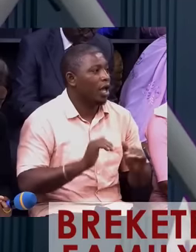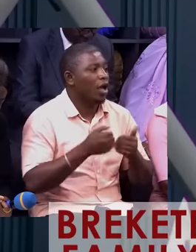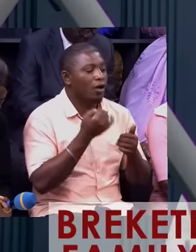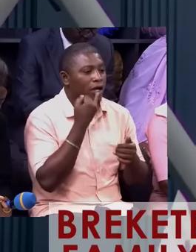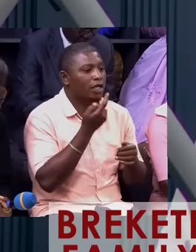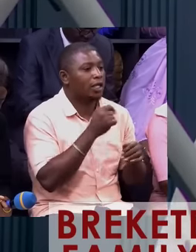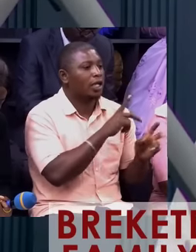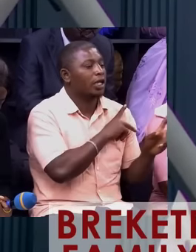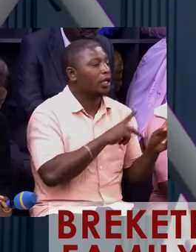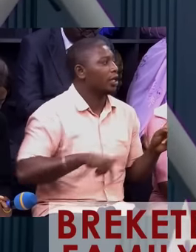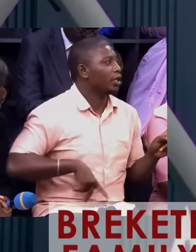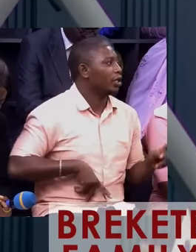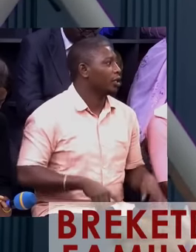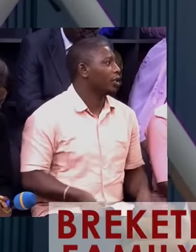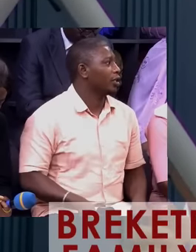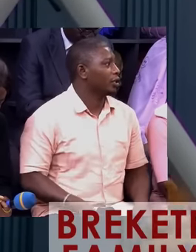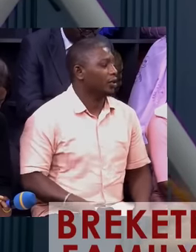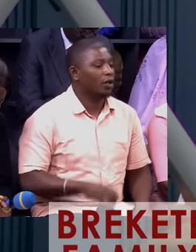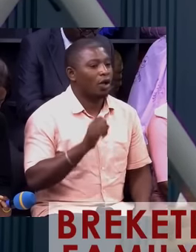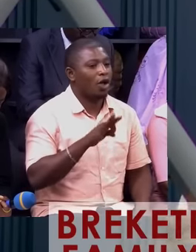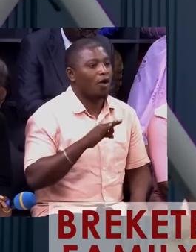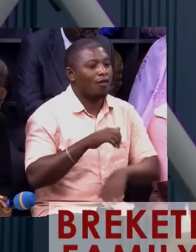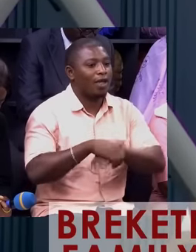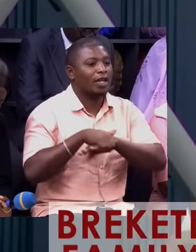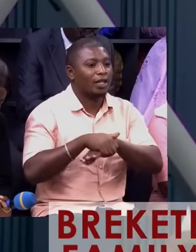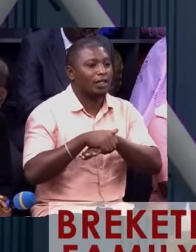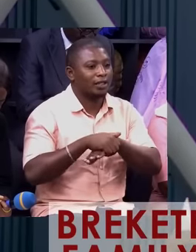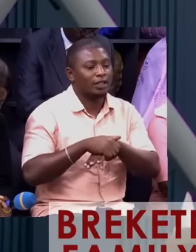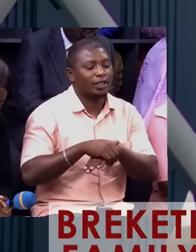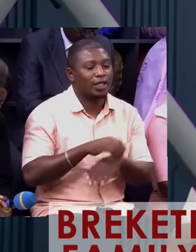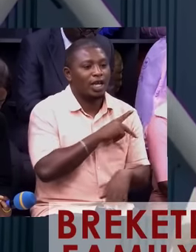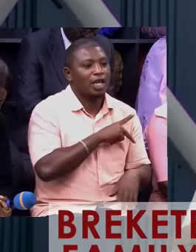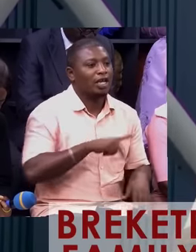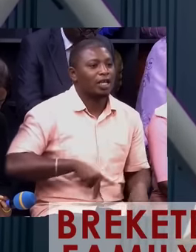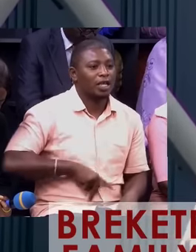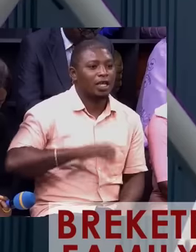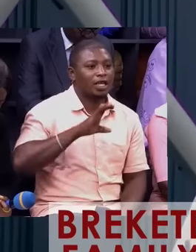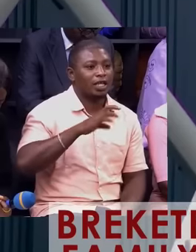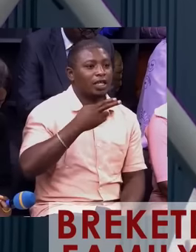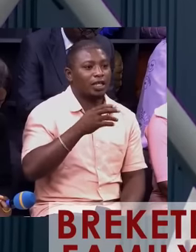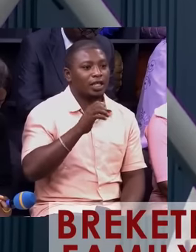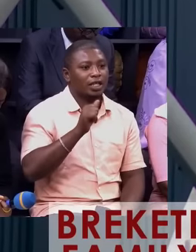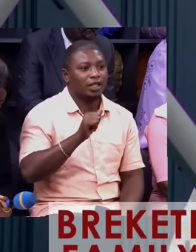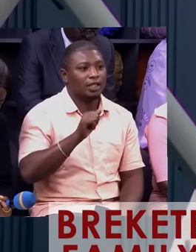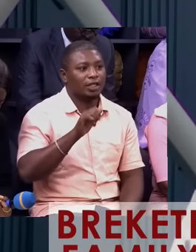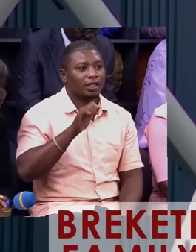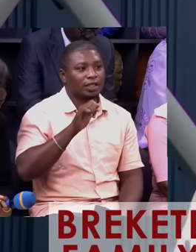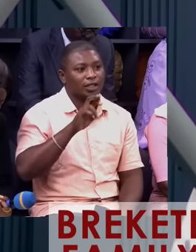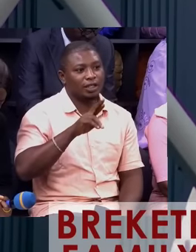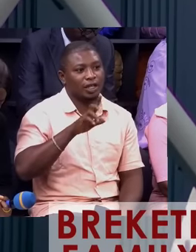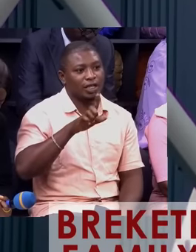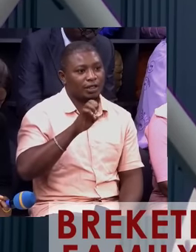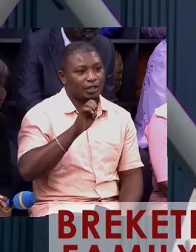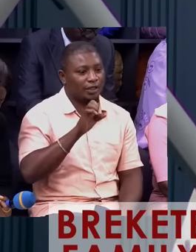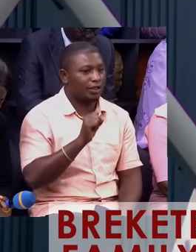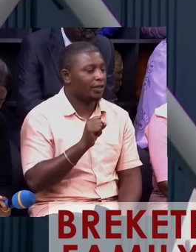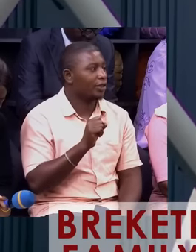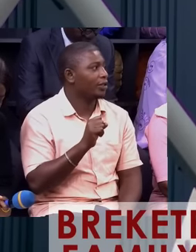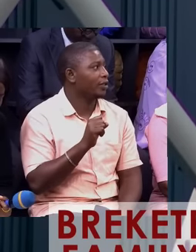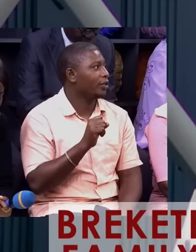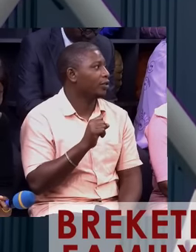the king huh how is the king of England he's been very fine